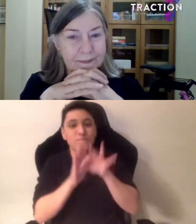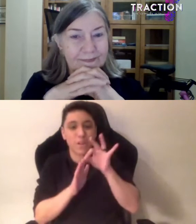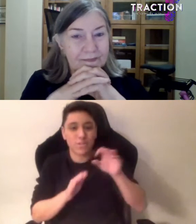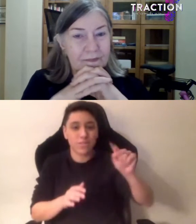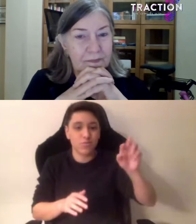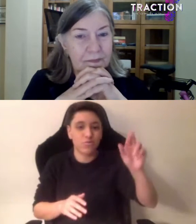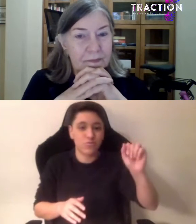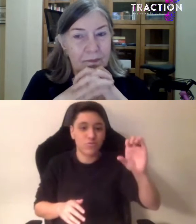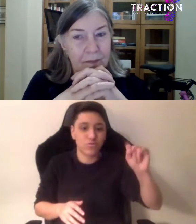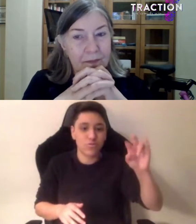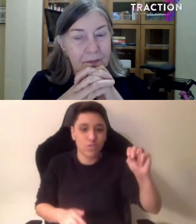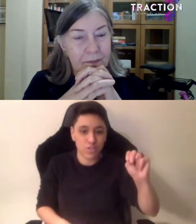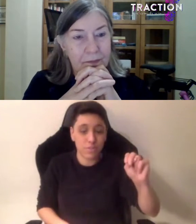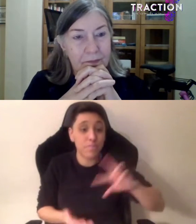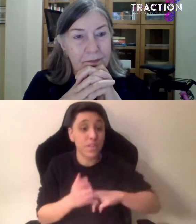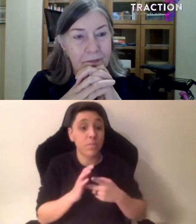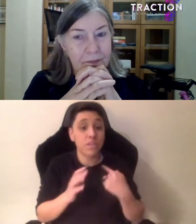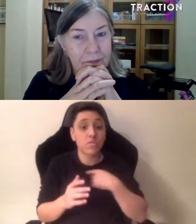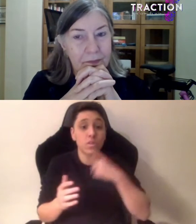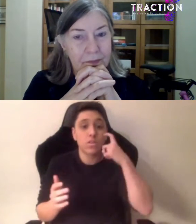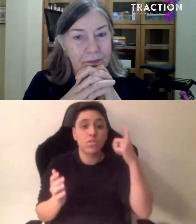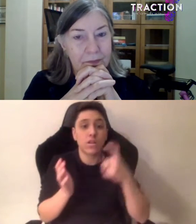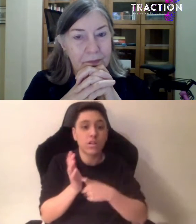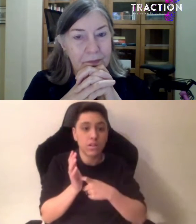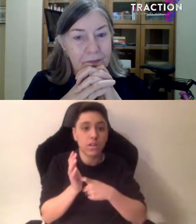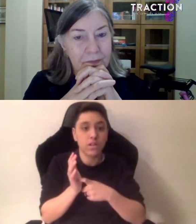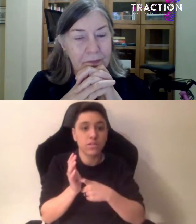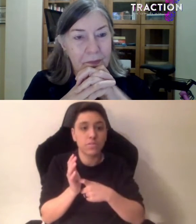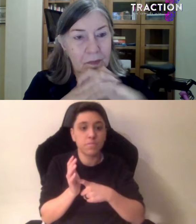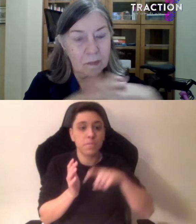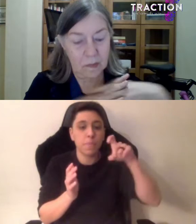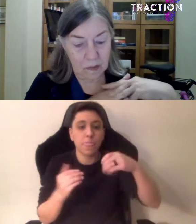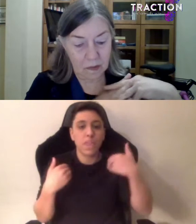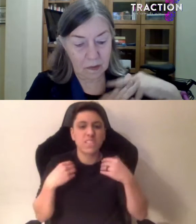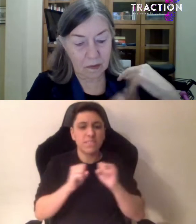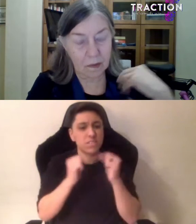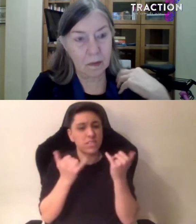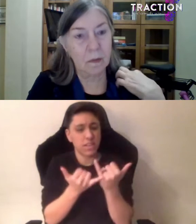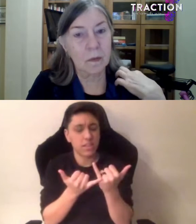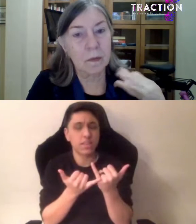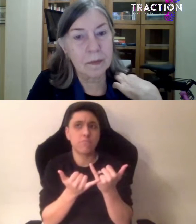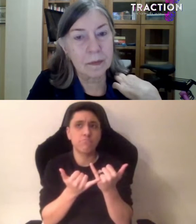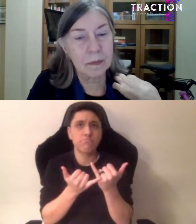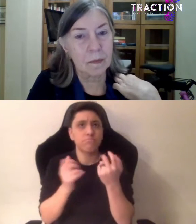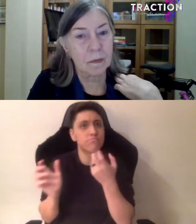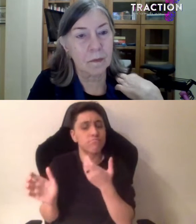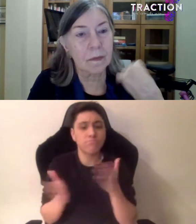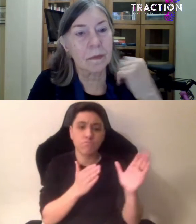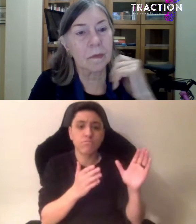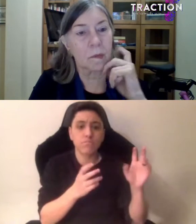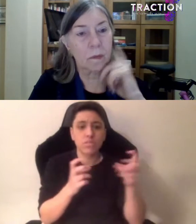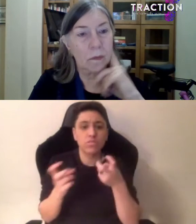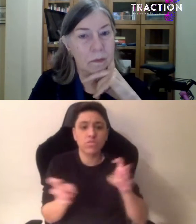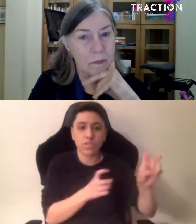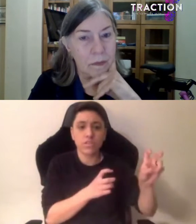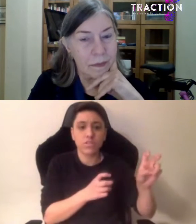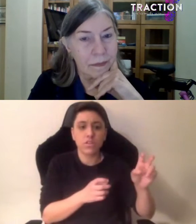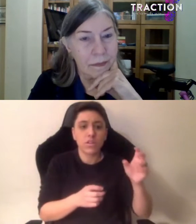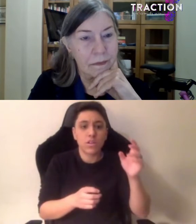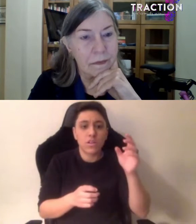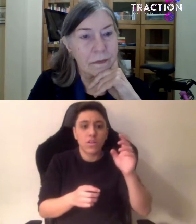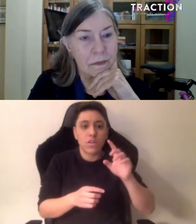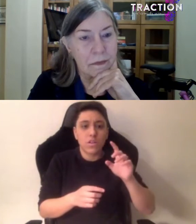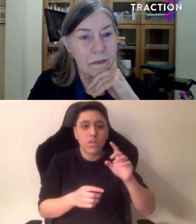means is that we recognize that there needs to be a societal shift in how trans and gender diverse people are seen and understood in the